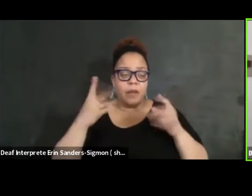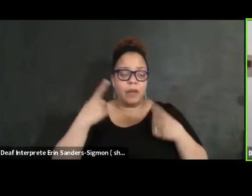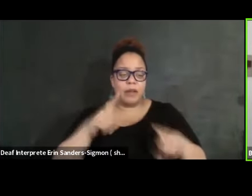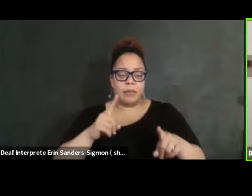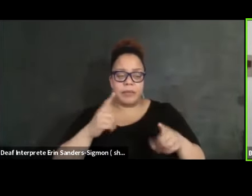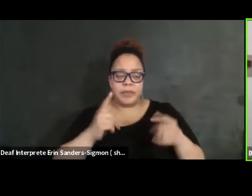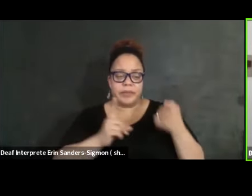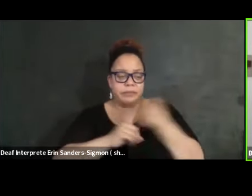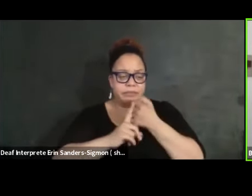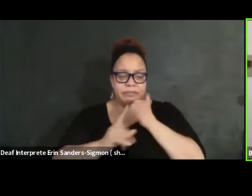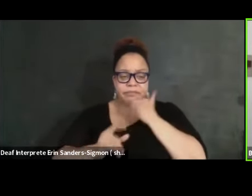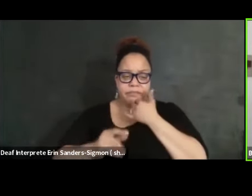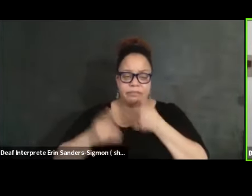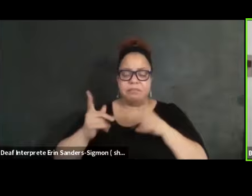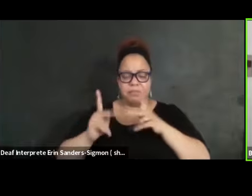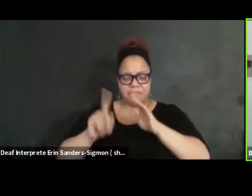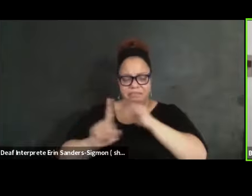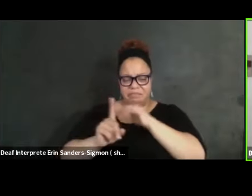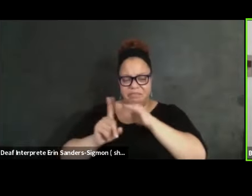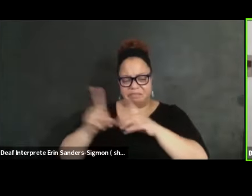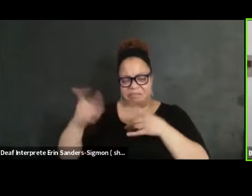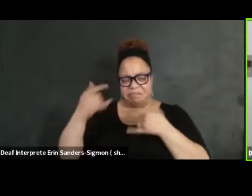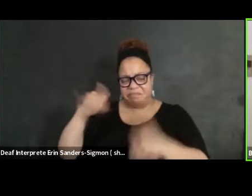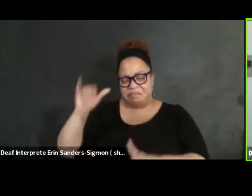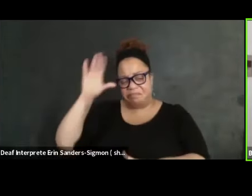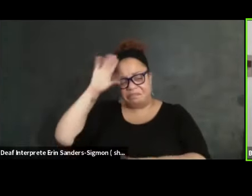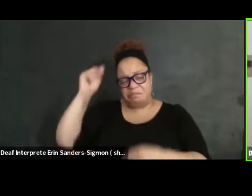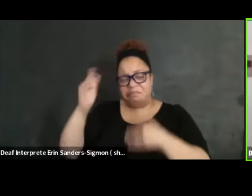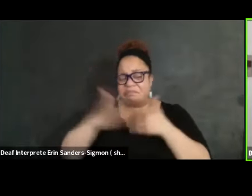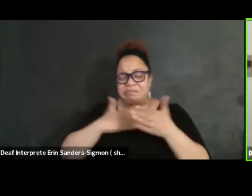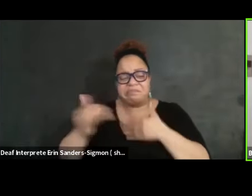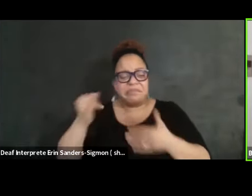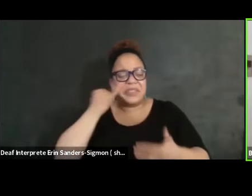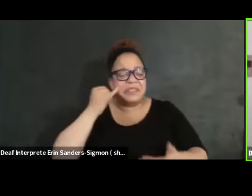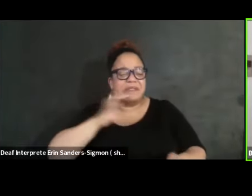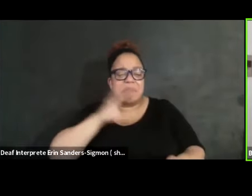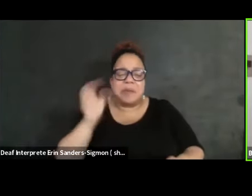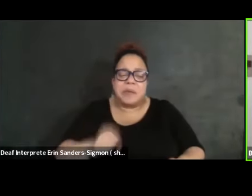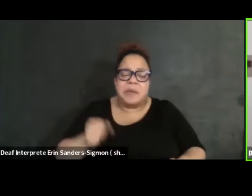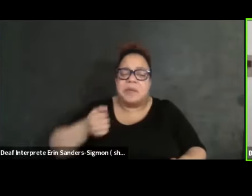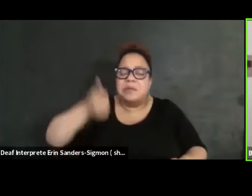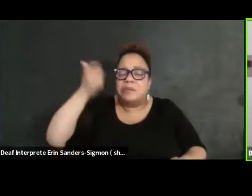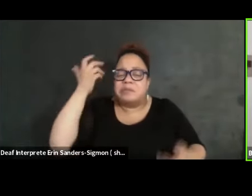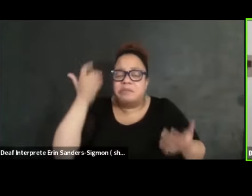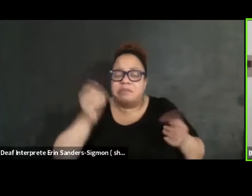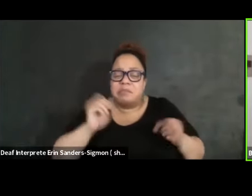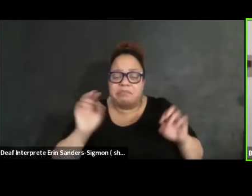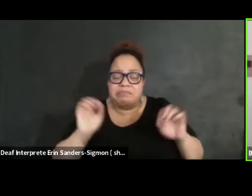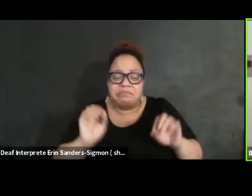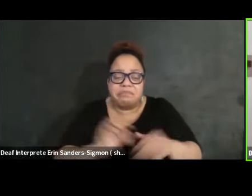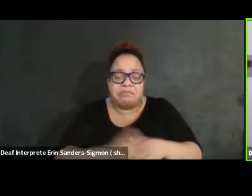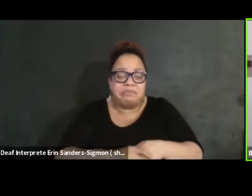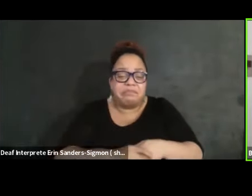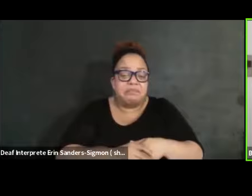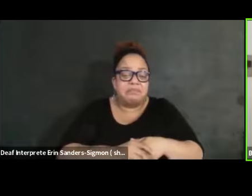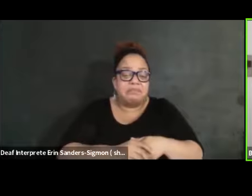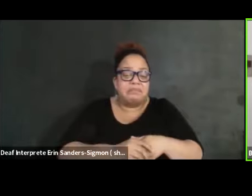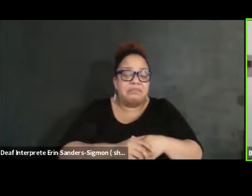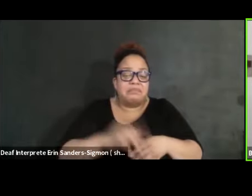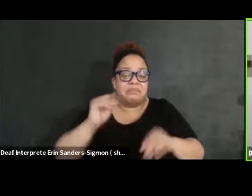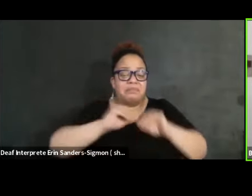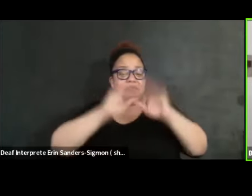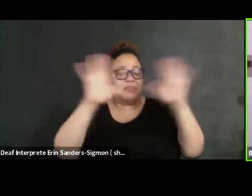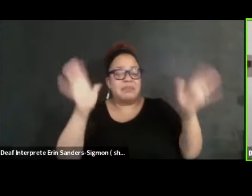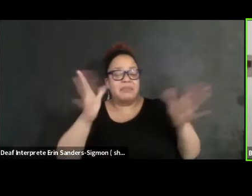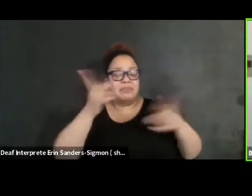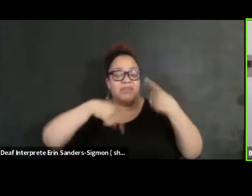matter how old he is. Eyes on the ground, hand and plain sight thing around his neck, yanking him back into place ever. See a black